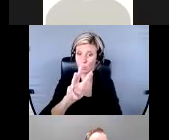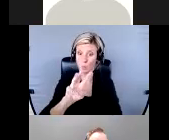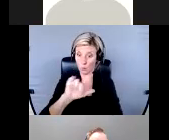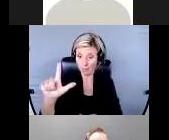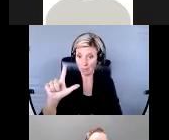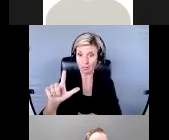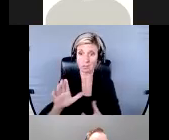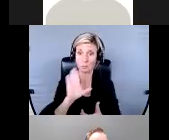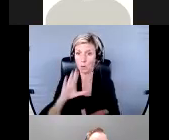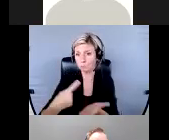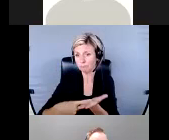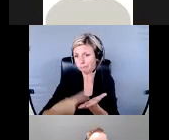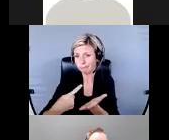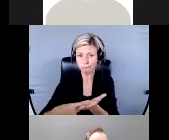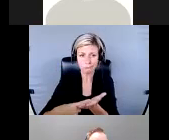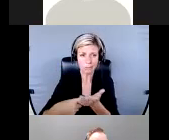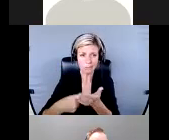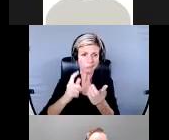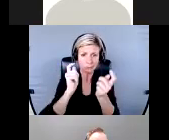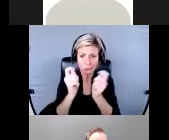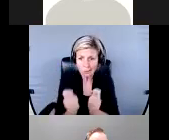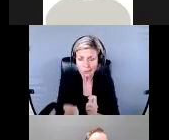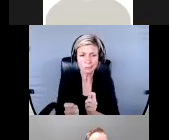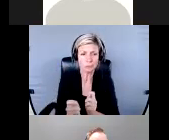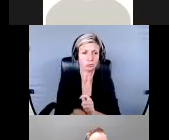or children having to